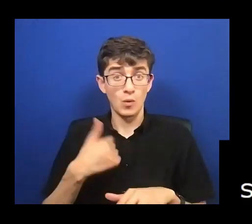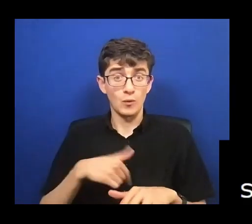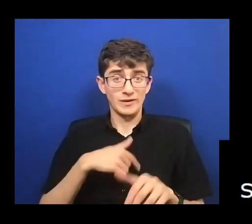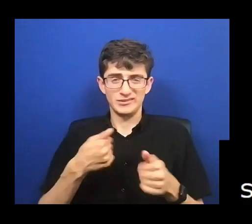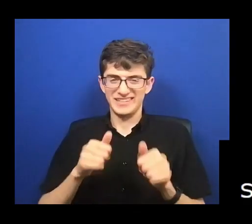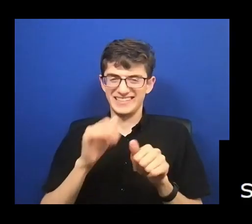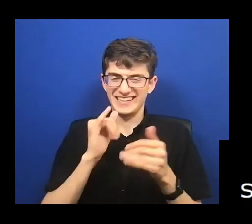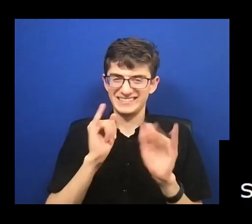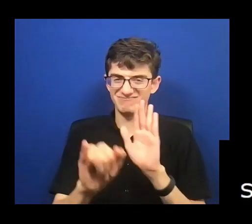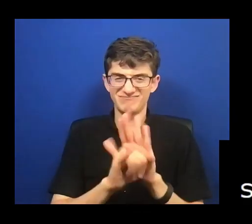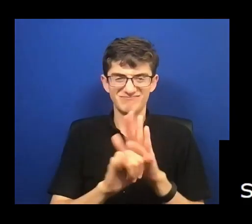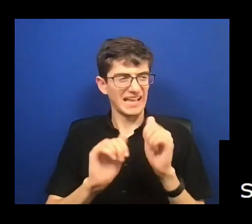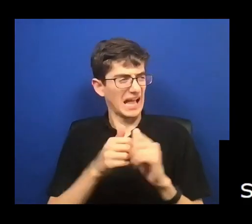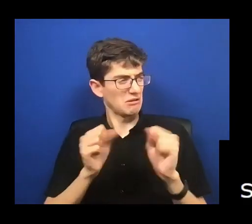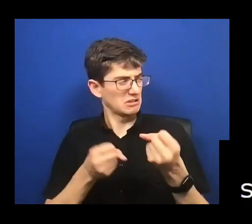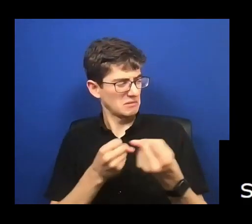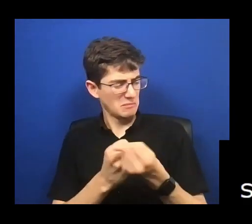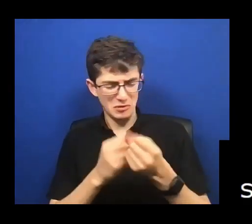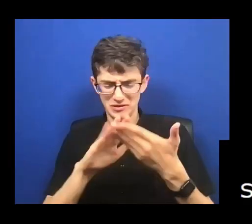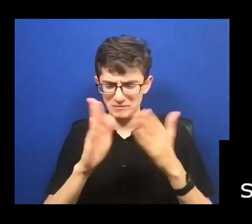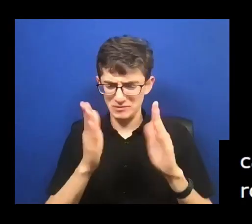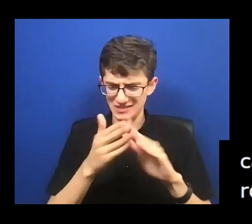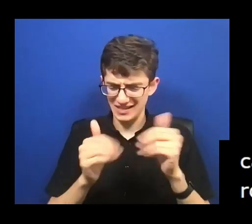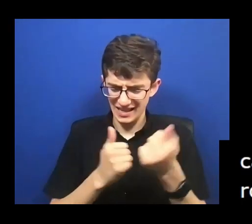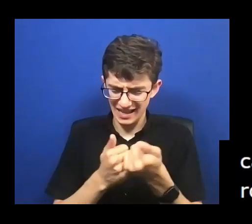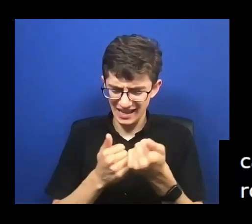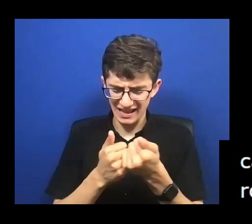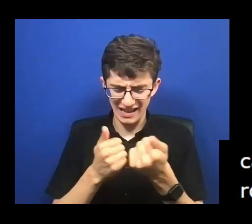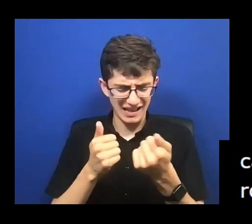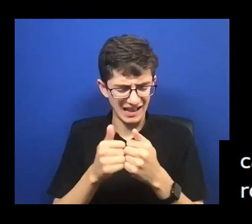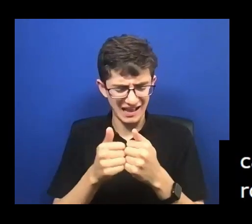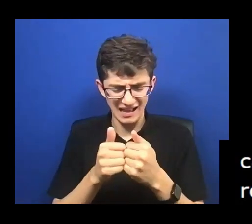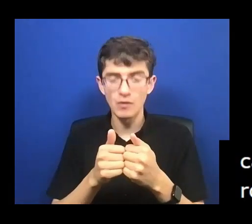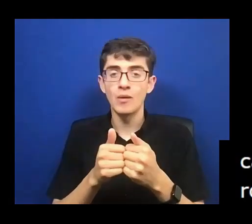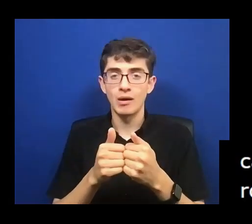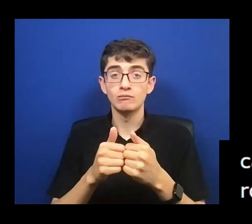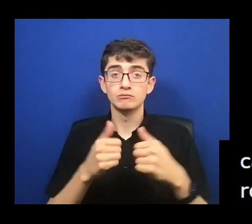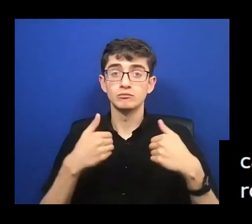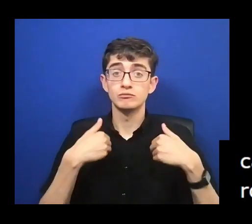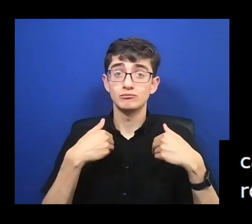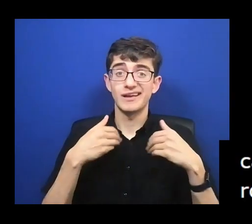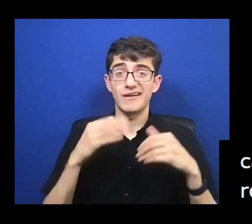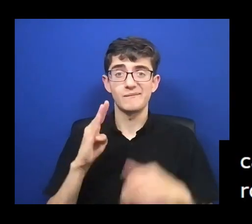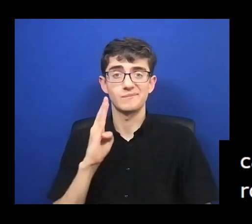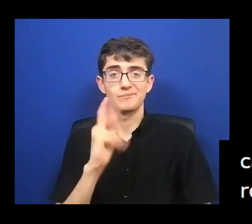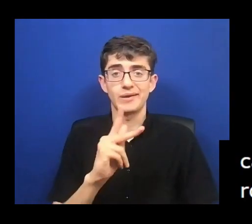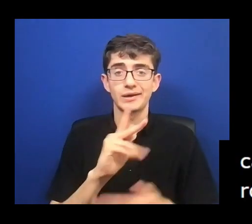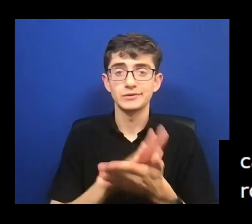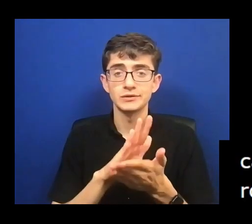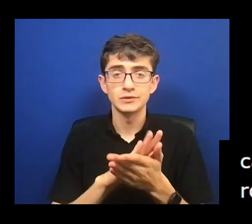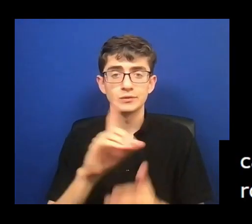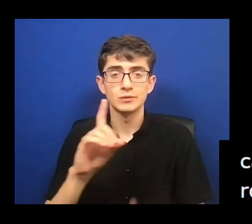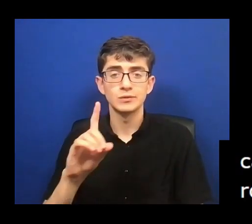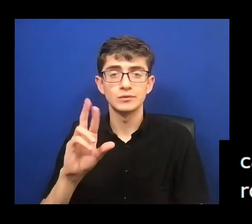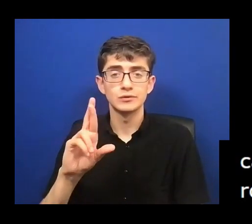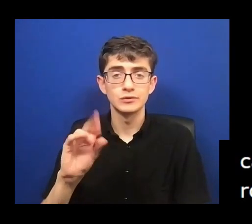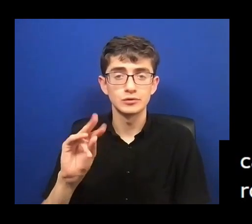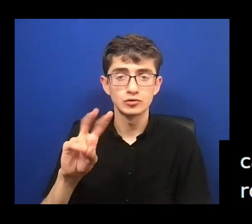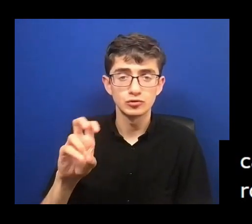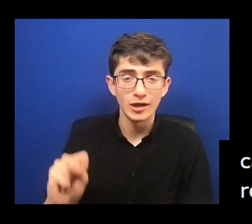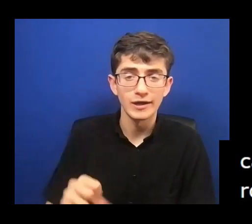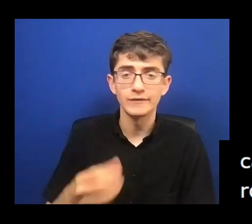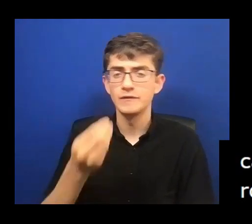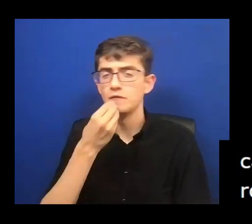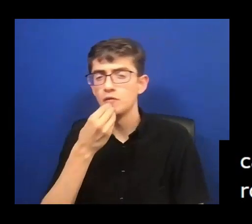these communities. You'll see there that we've done initiatives like hosting back to school drives, doing food drives,